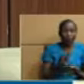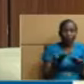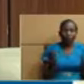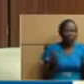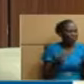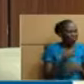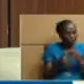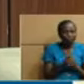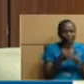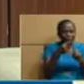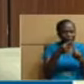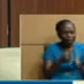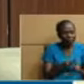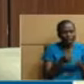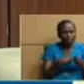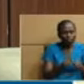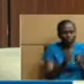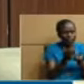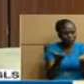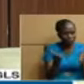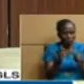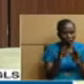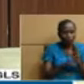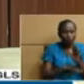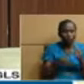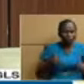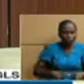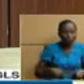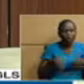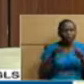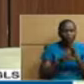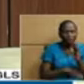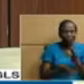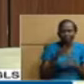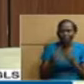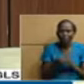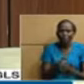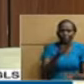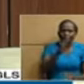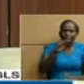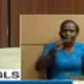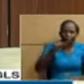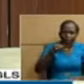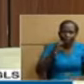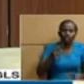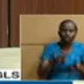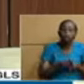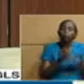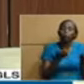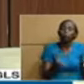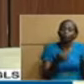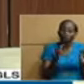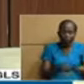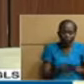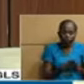these are affirmative. Even YLP, Youth Livelihood Program, and Women Entrepreneurship Program, even SAGE is an affirmative program meant to address a